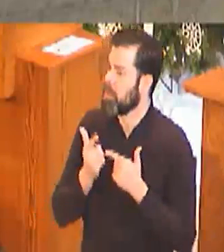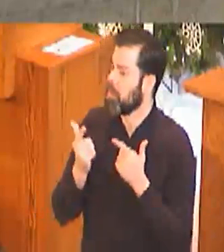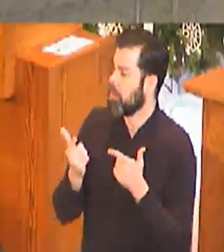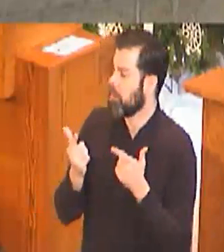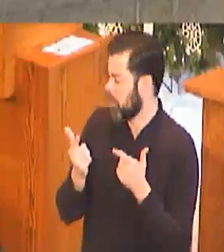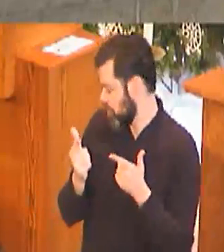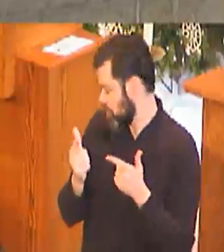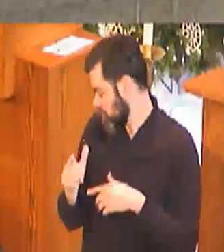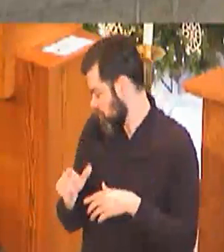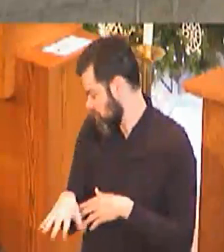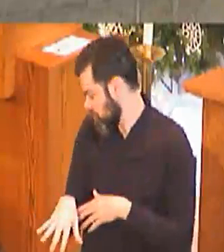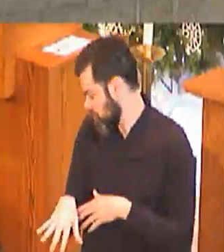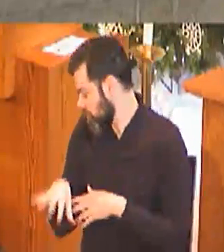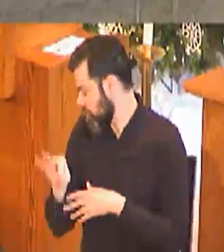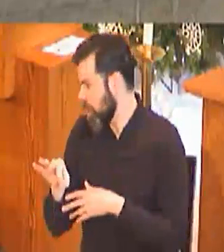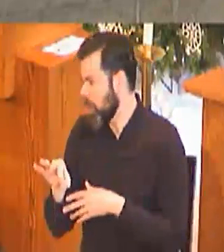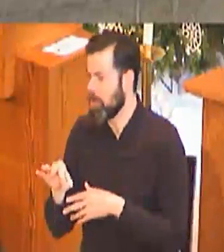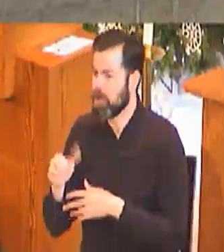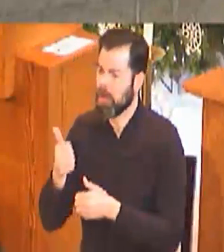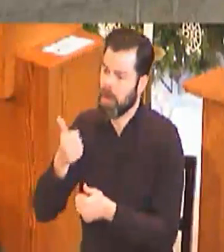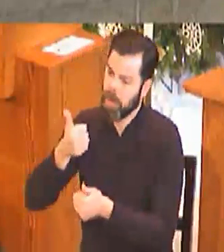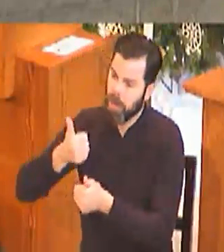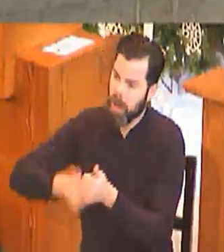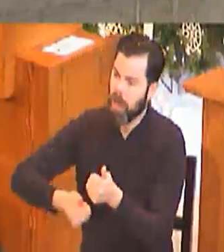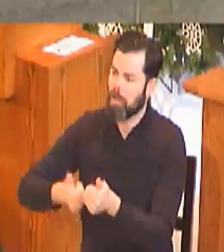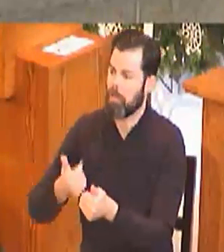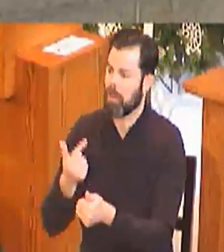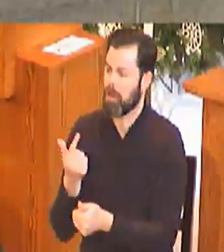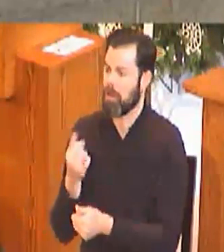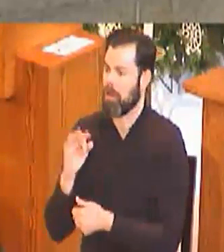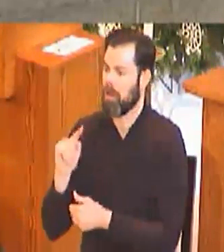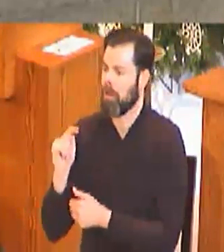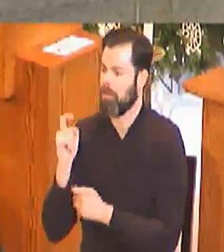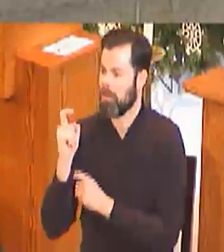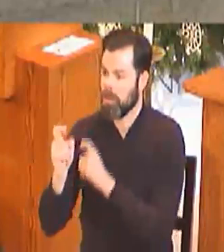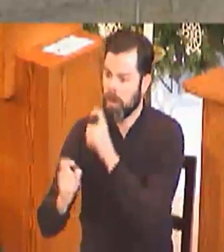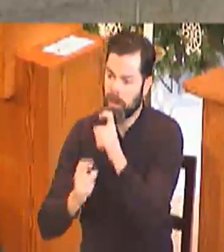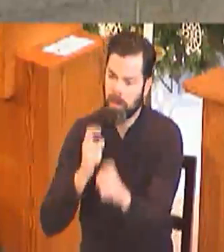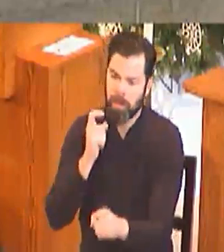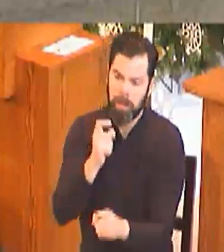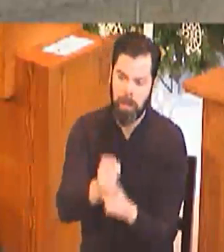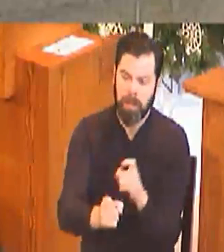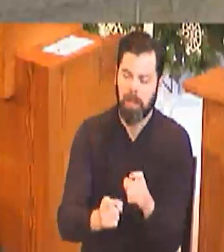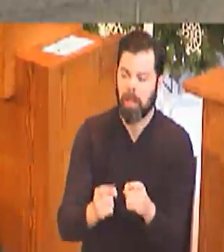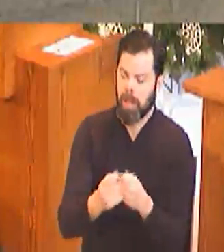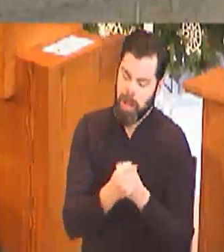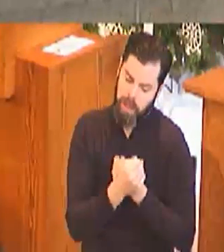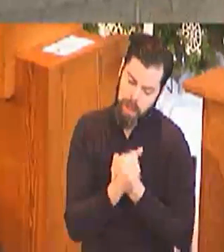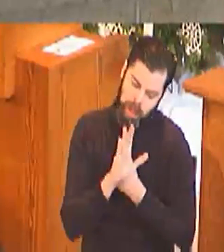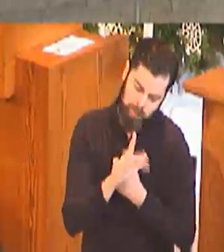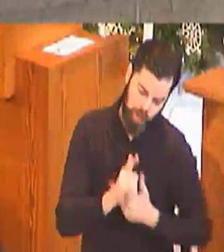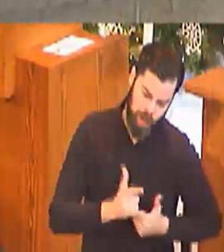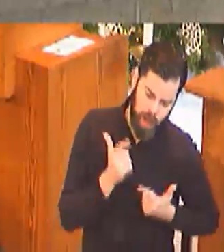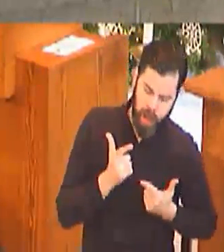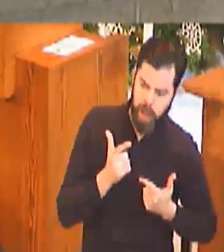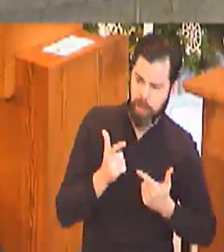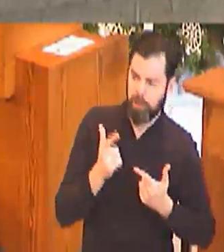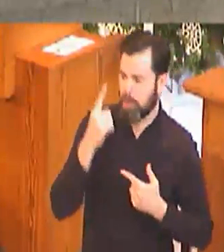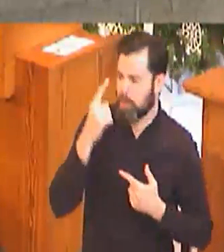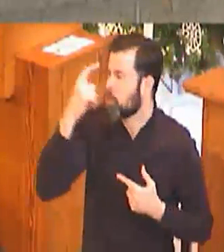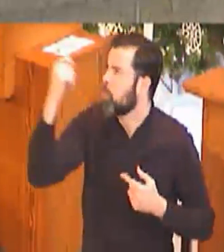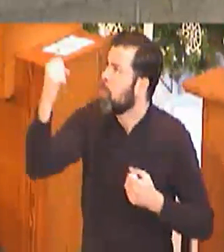live, from every gift you give. Love your life, love your dreams, you will